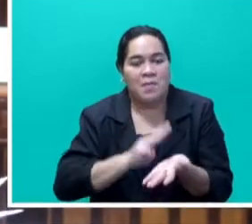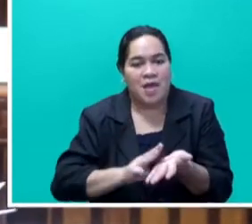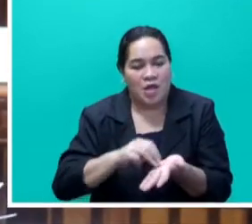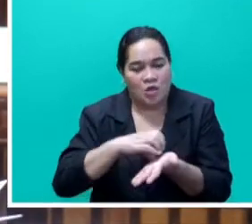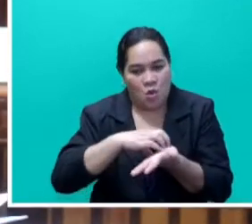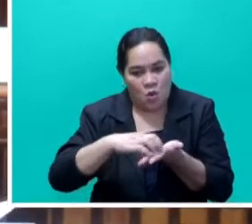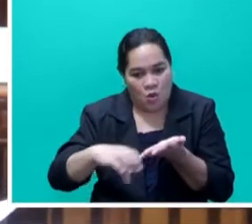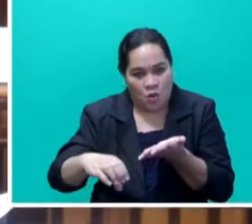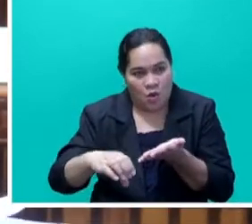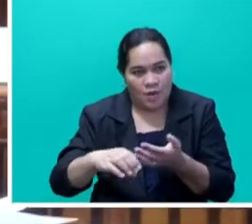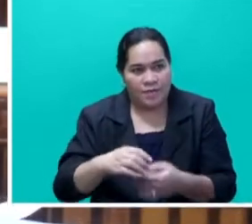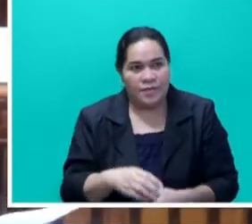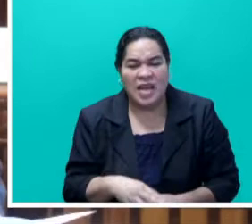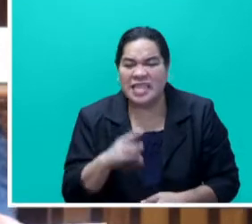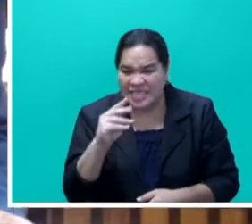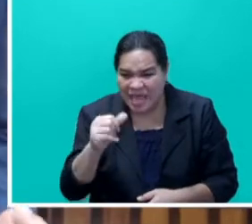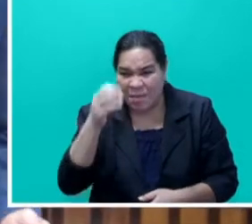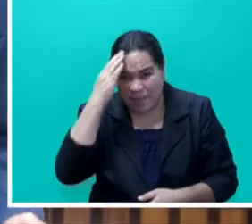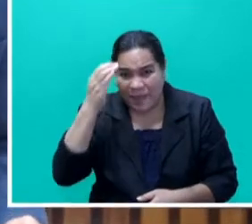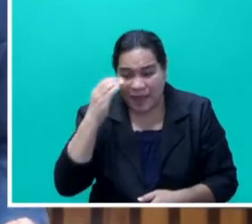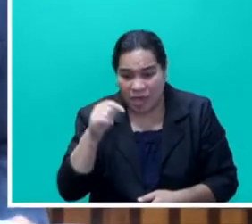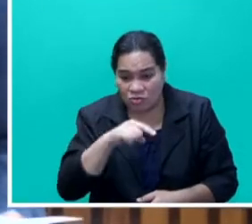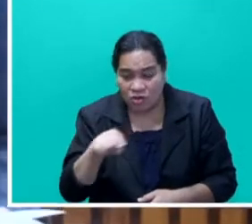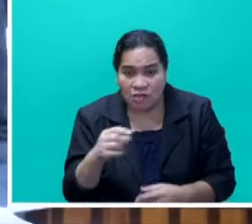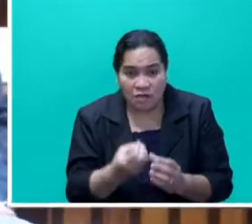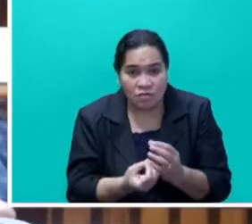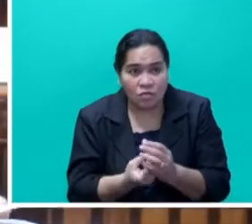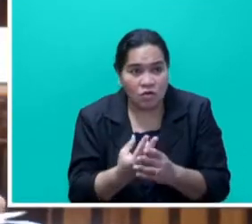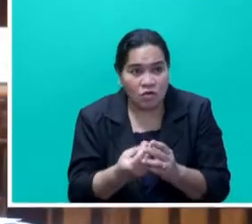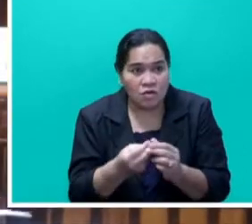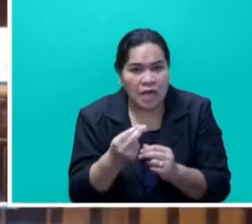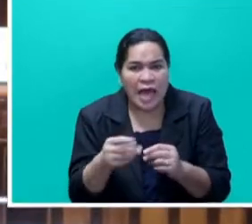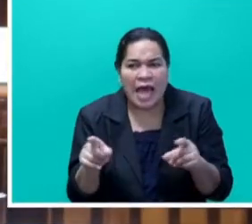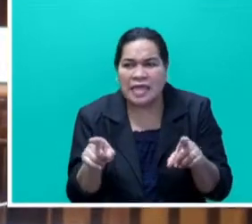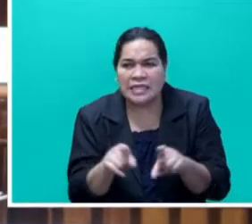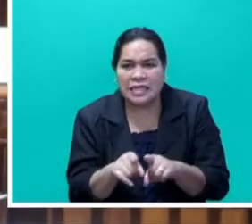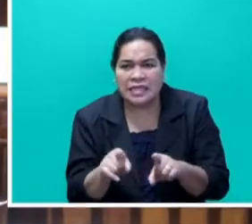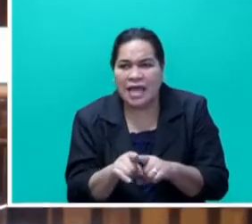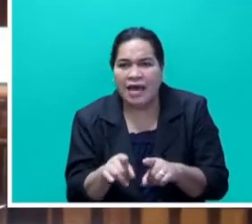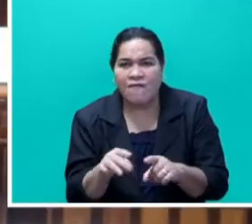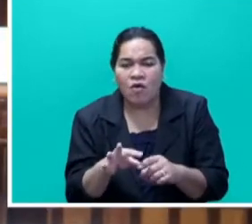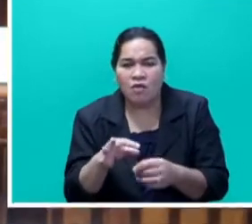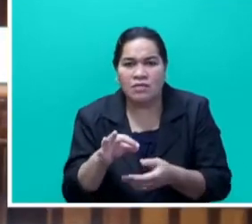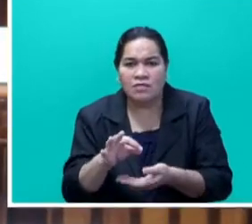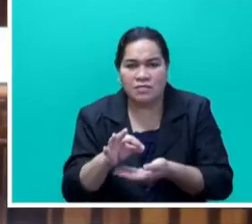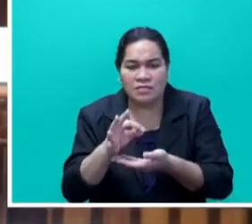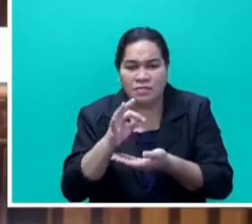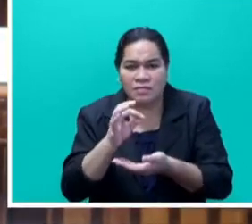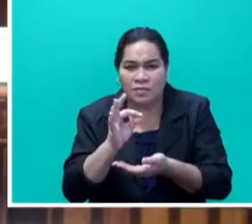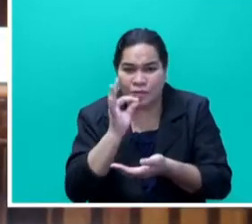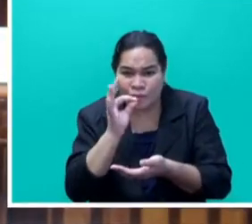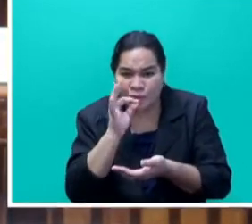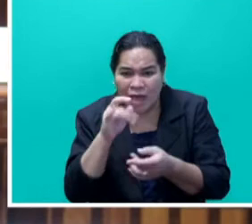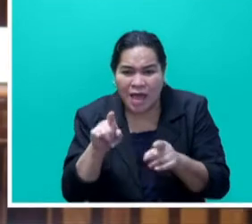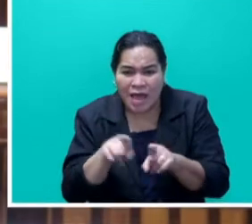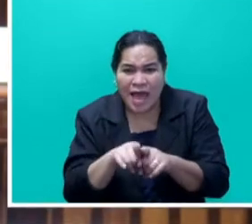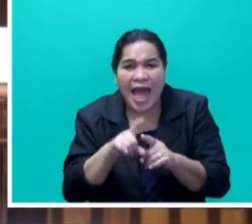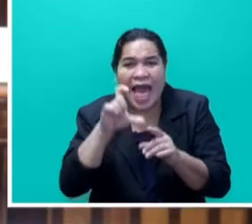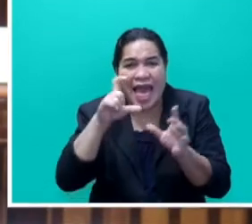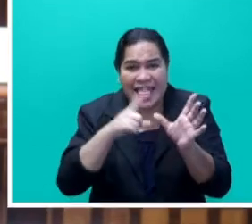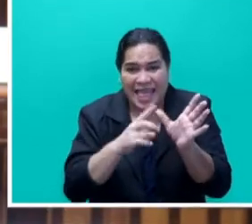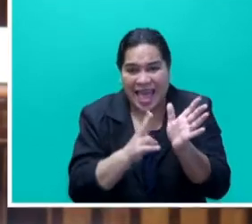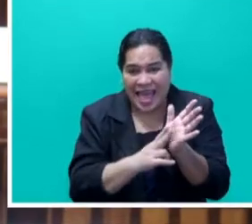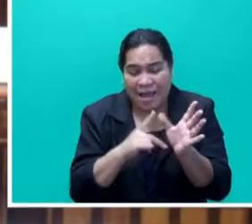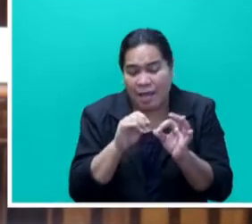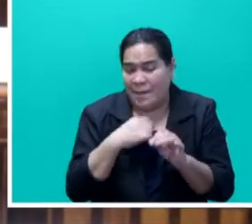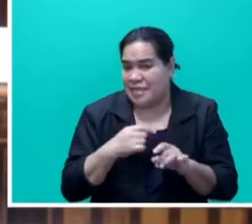Some of these countries, of course, Mr. Speaker, sir, produce what we call cannabidiol processed hemp oil, which is slightly different to what we want to do.